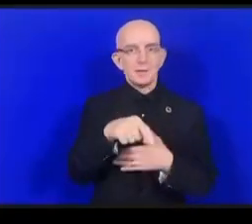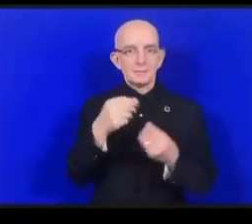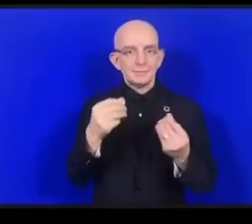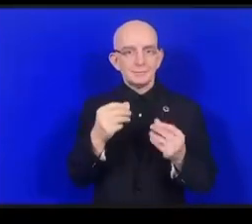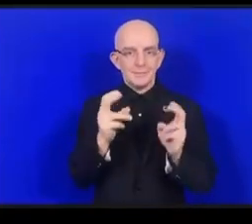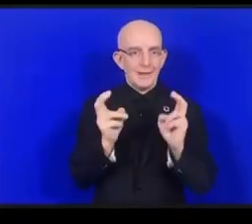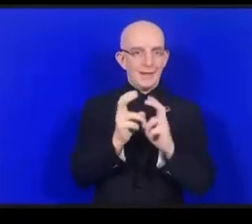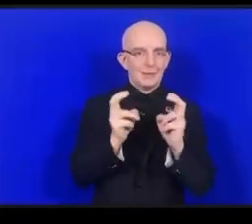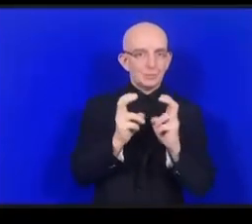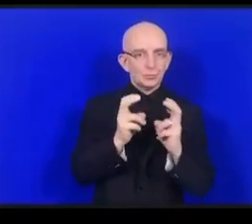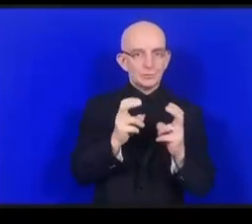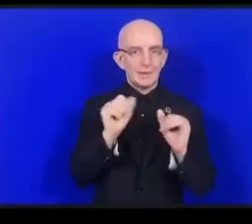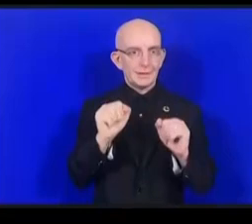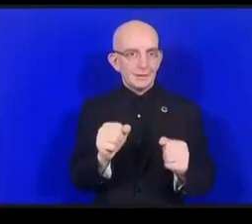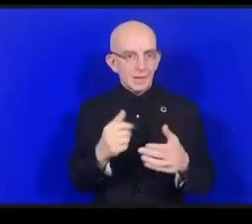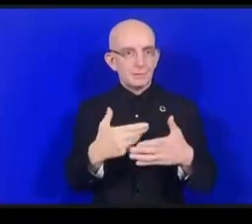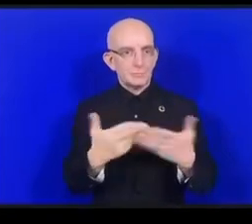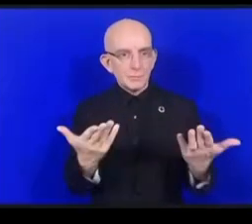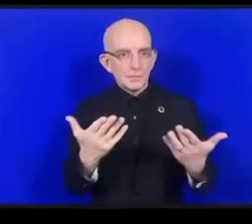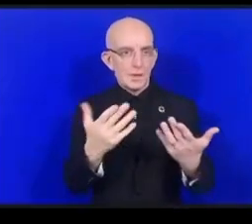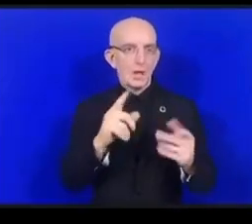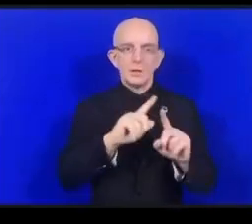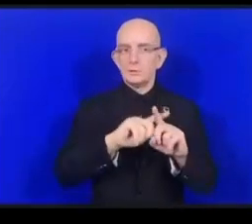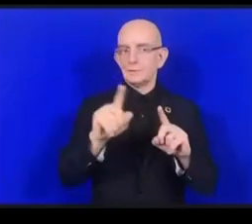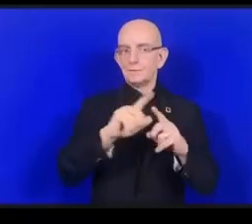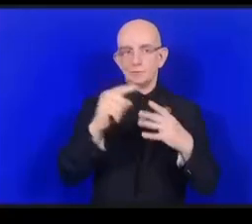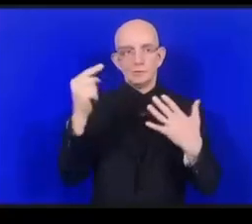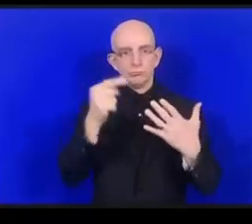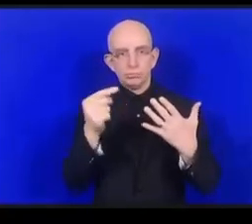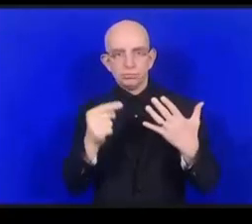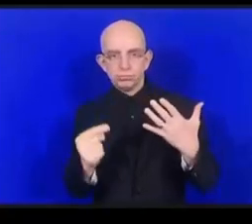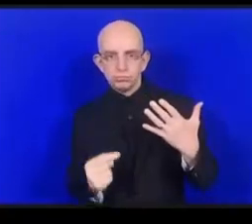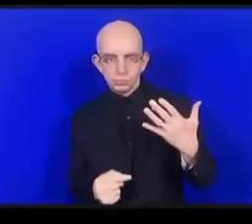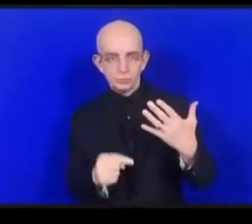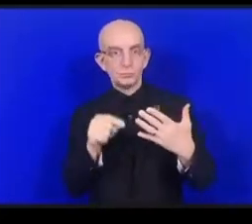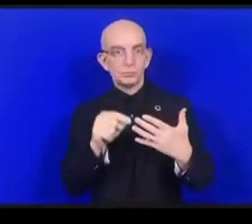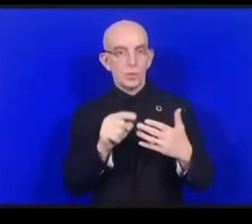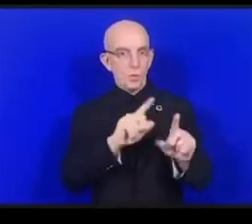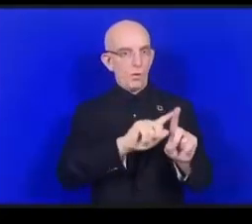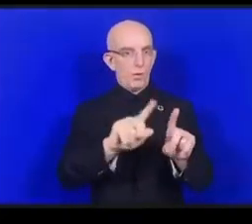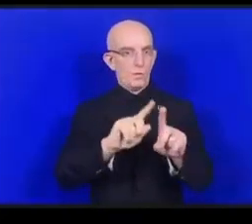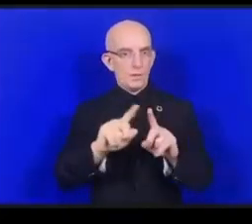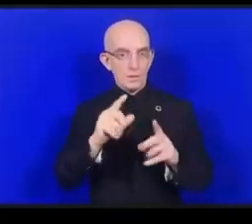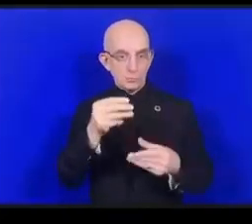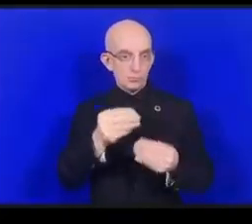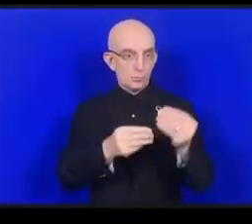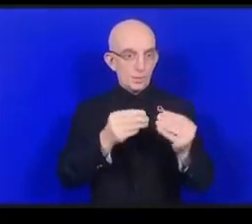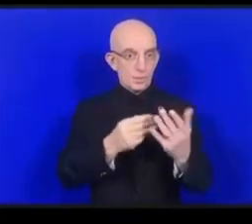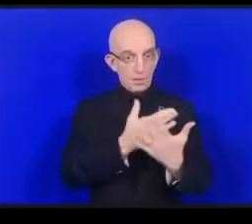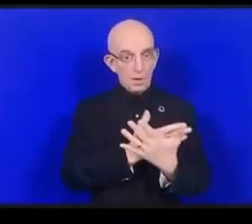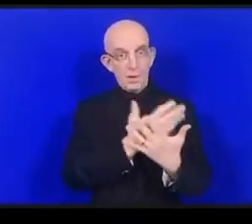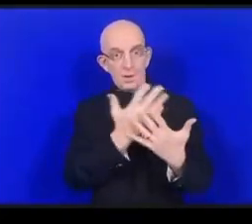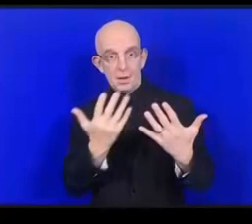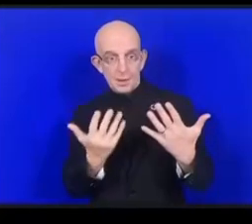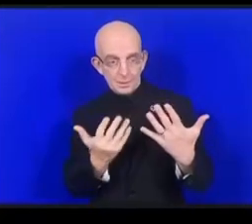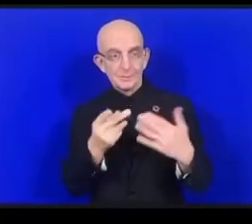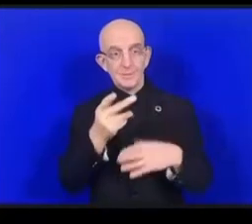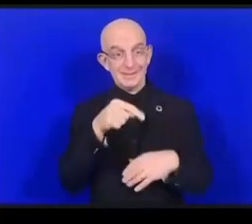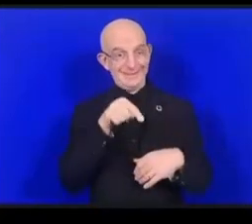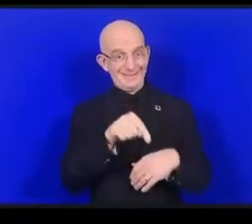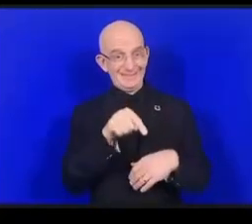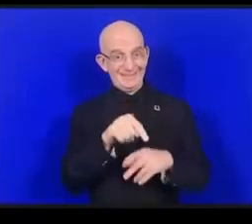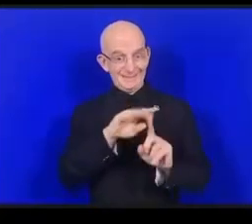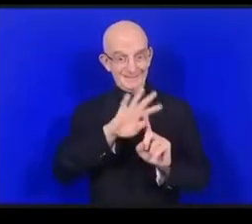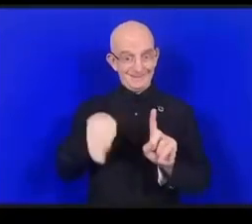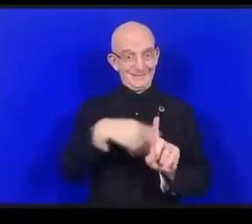the Sustainable Development Goals is one that can be helped or hindered by the objects